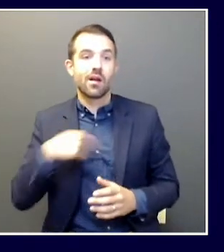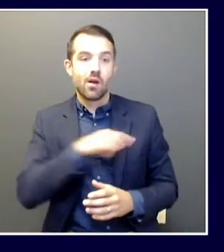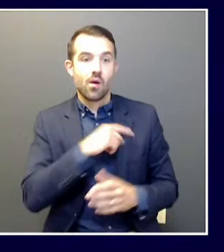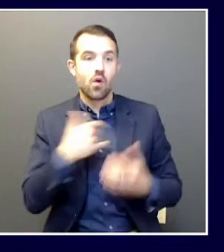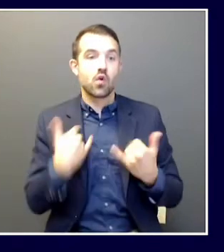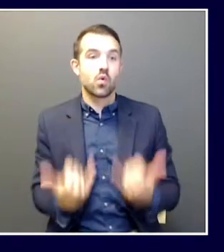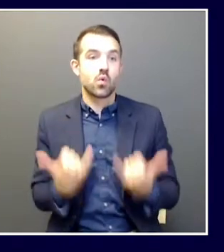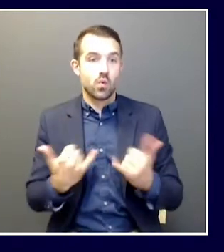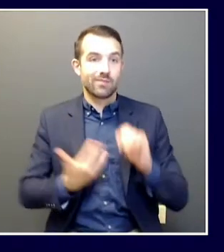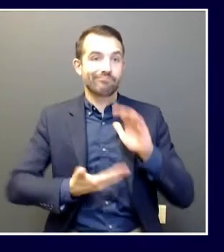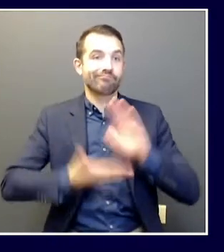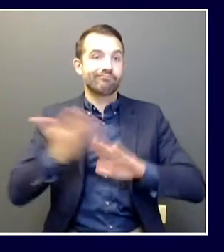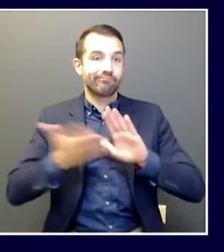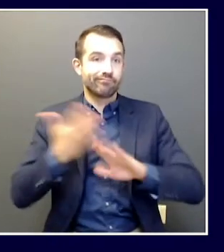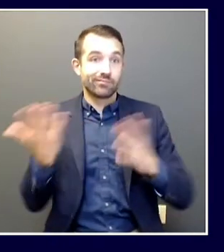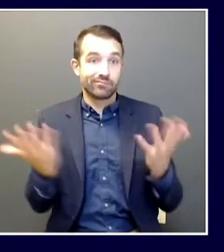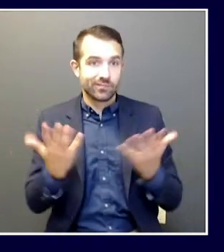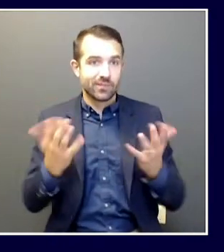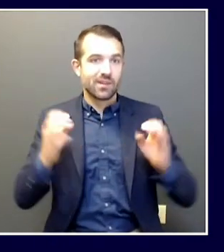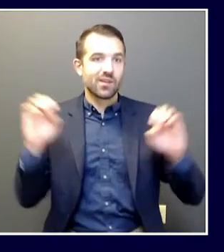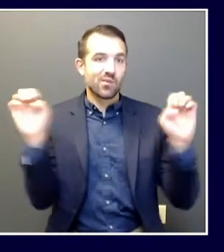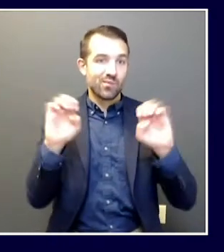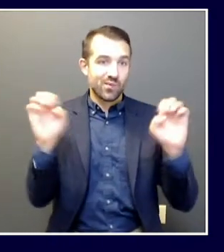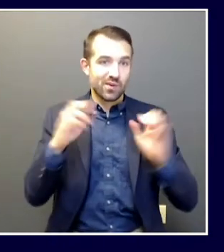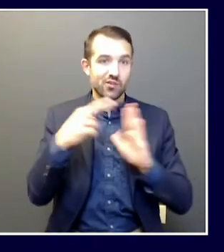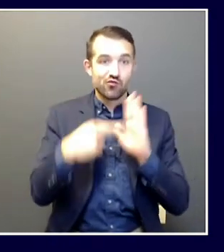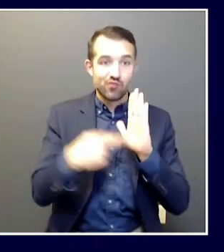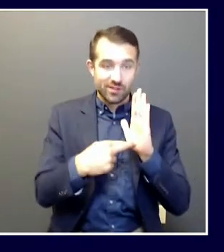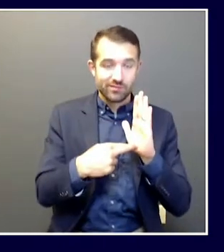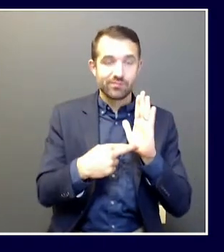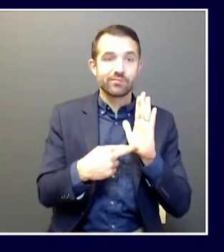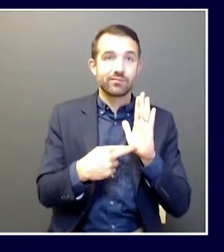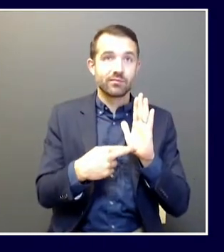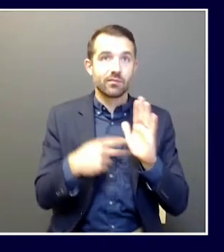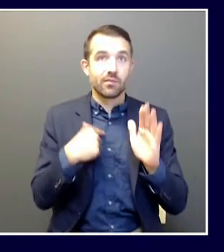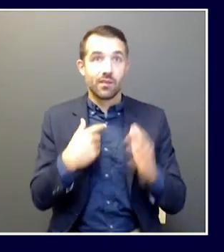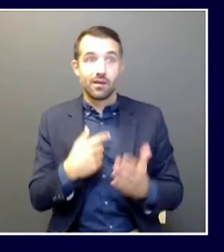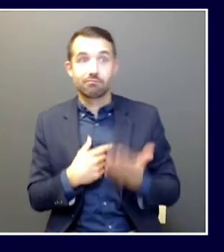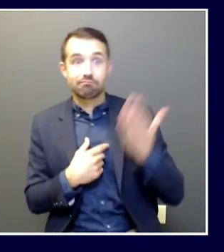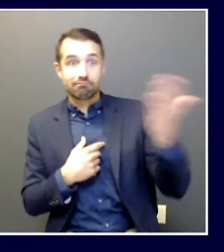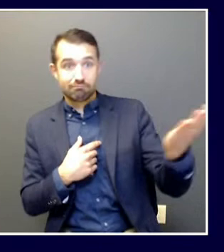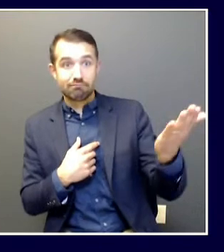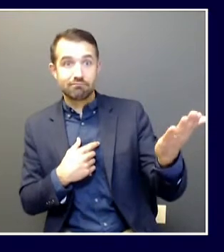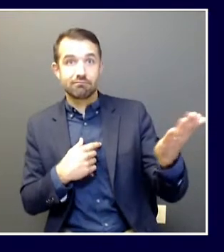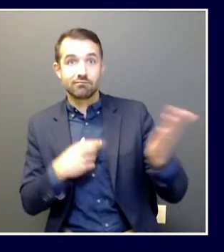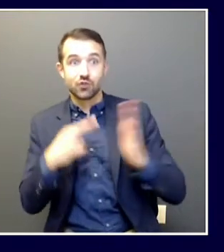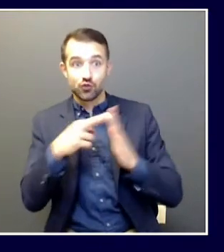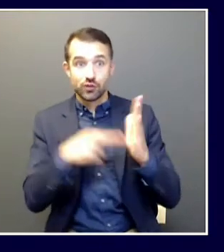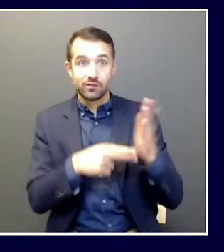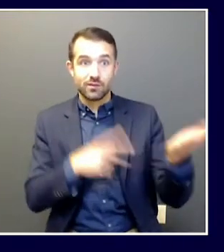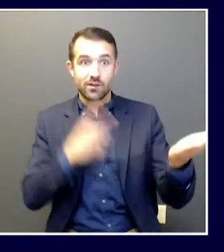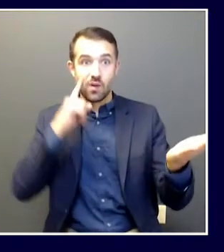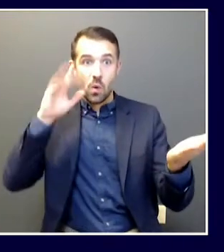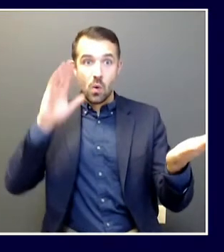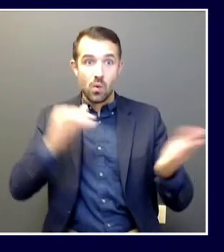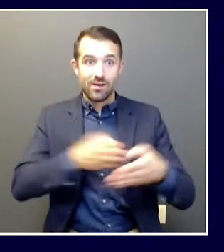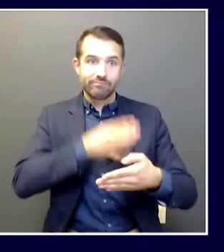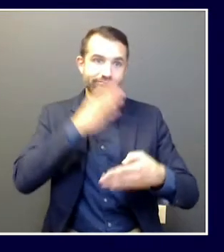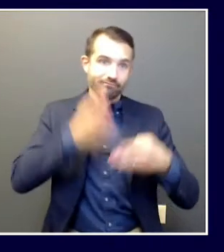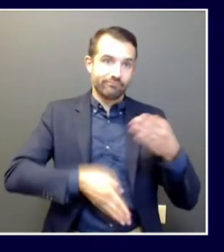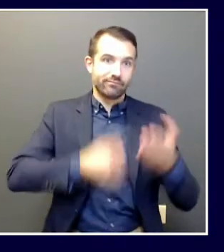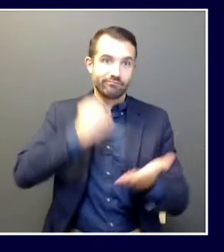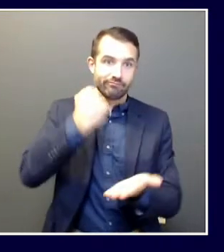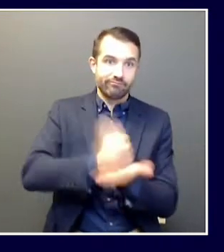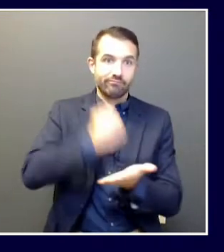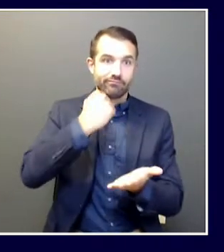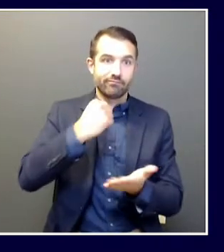a proposed rule that we anticipate finalizing in November that will address some of the comments that we've gotten during the